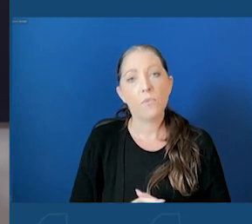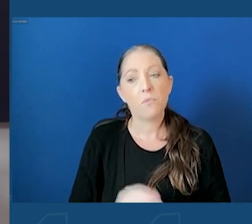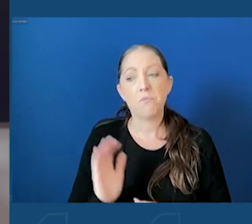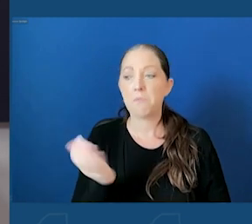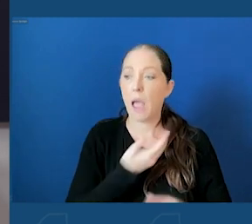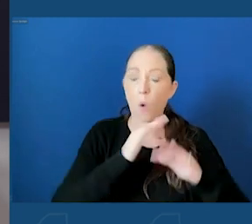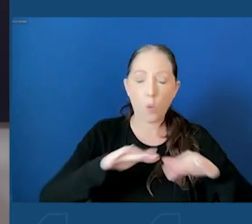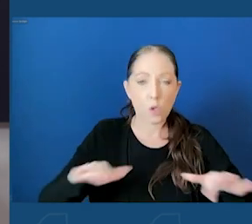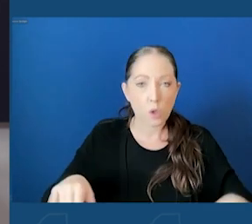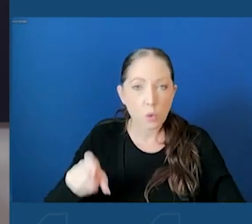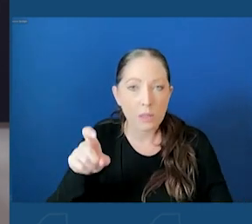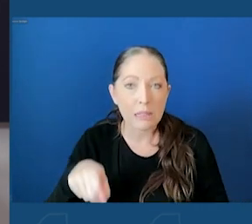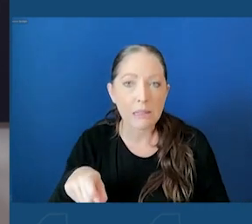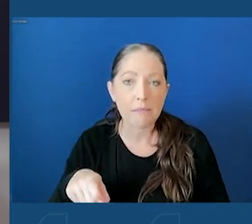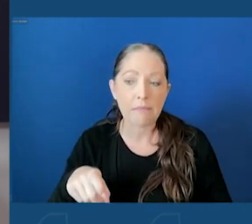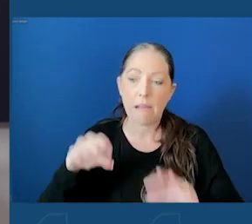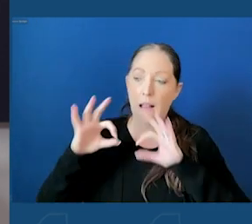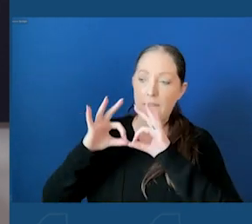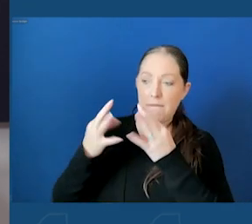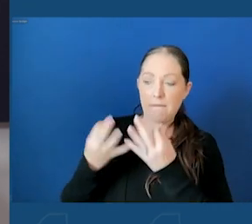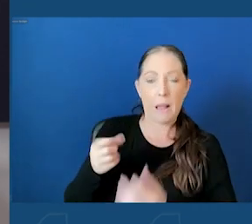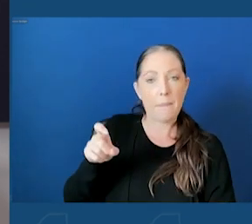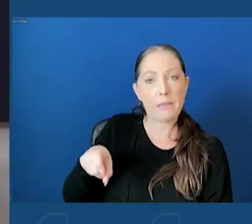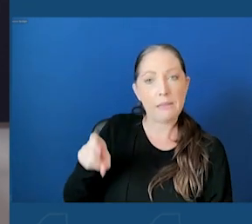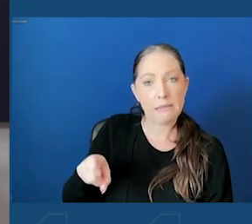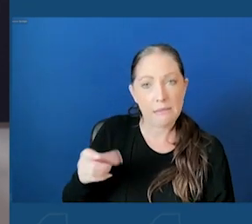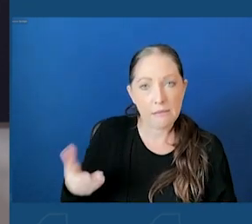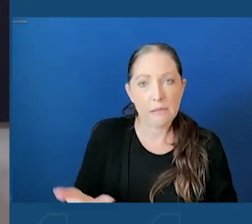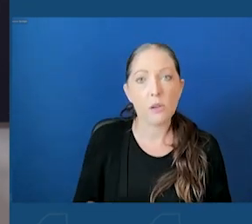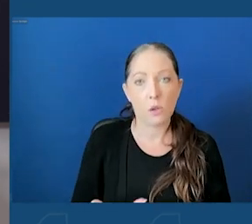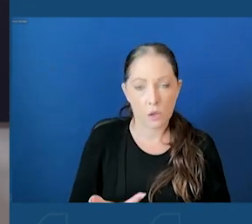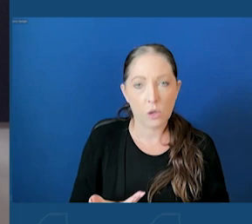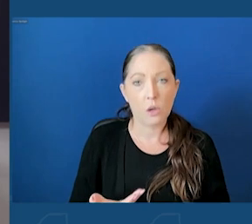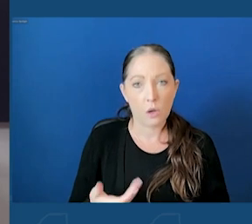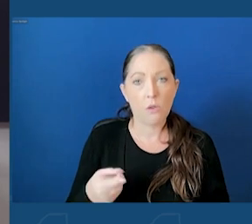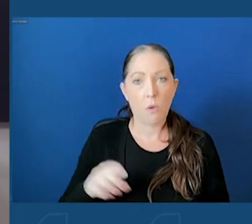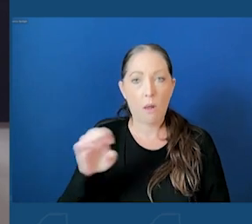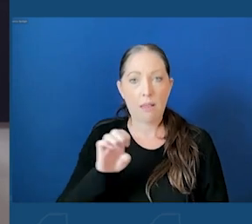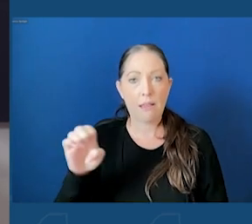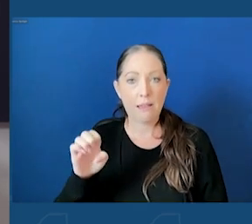children and our families here on the east end